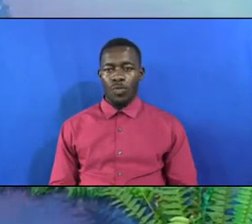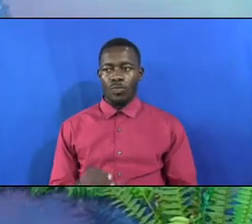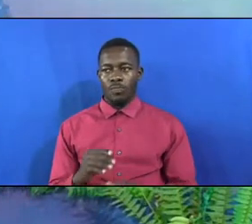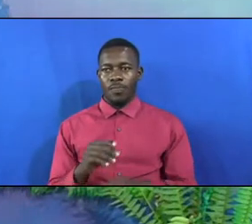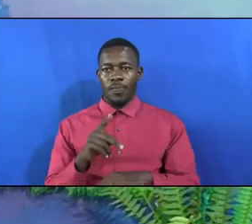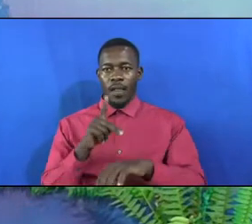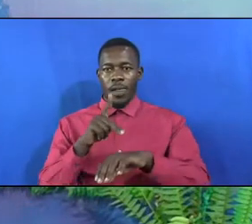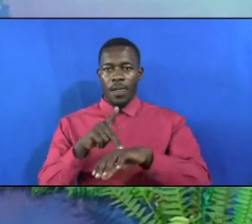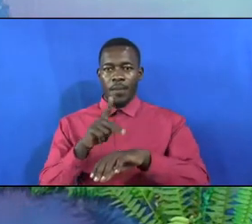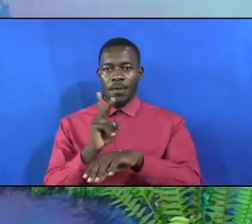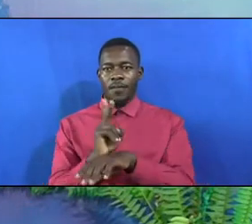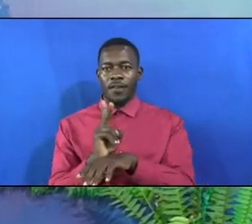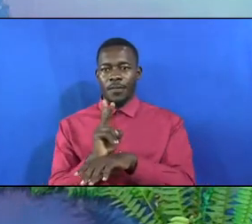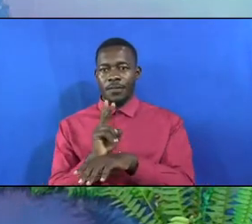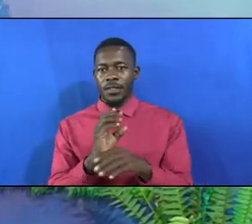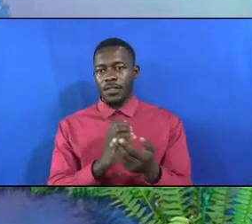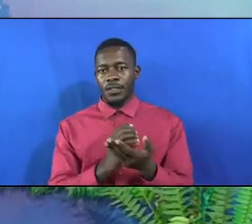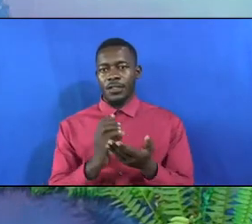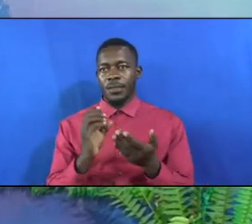Proverbs chapter 8